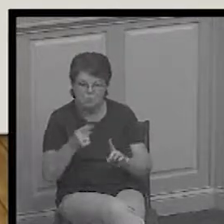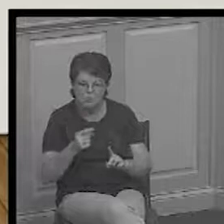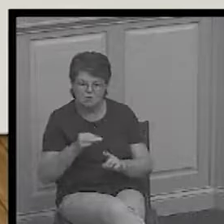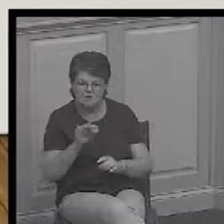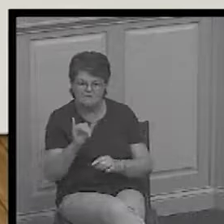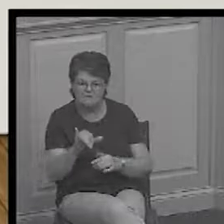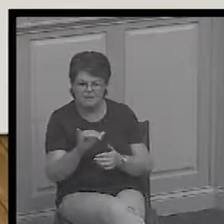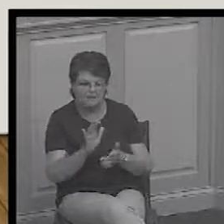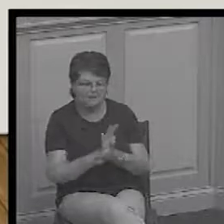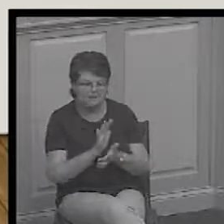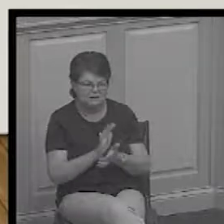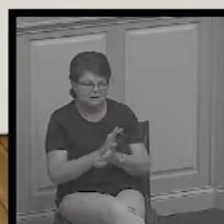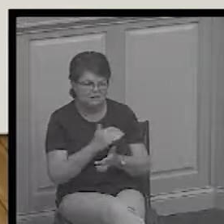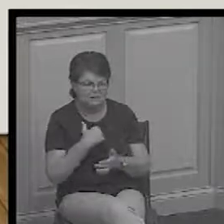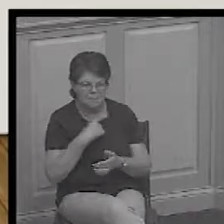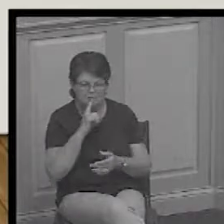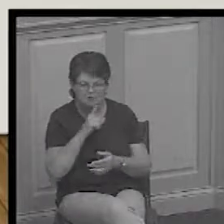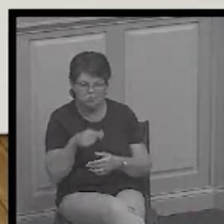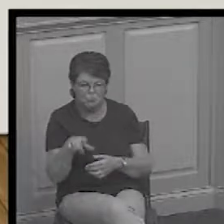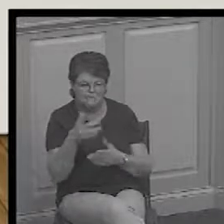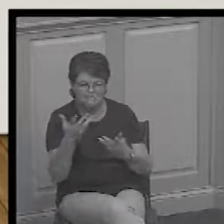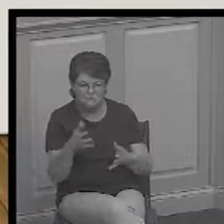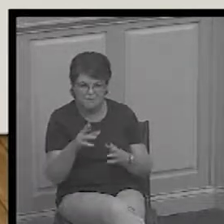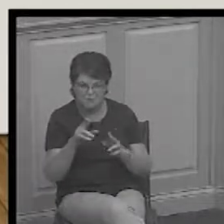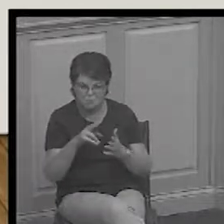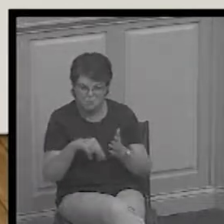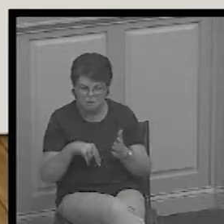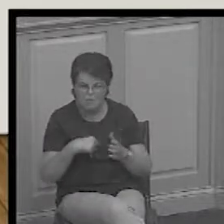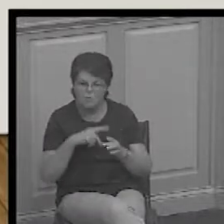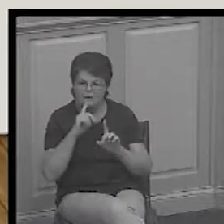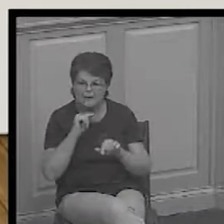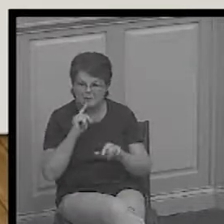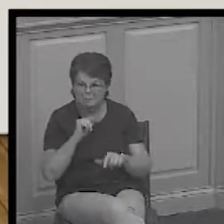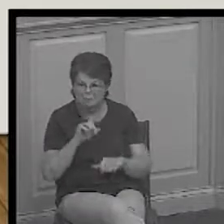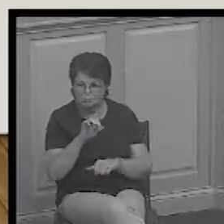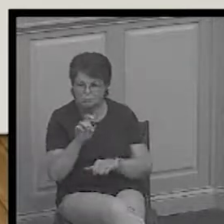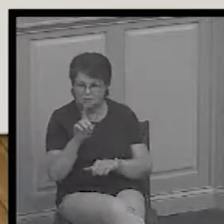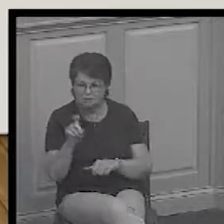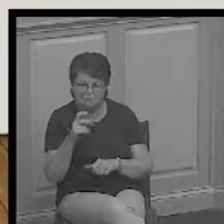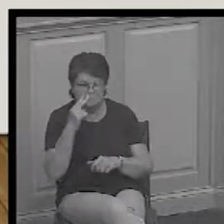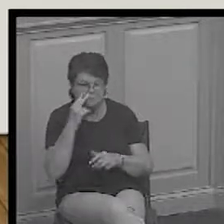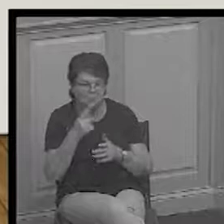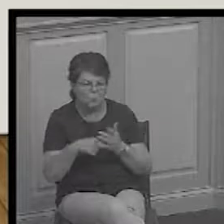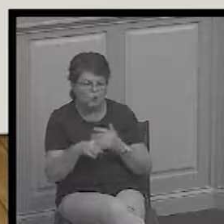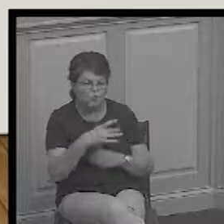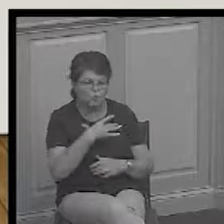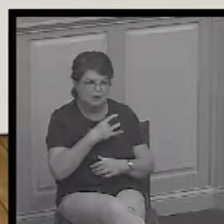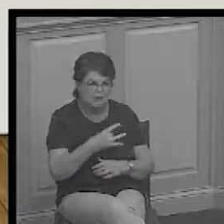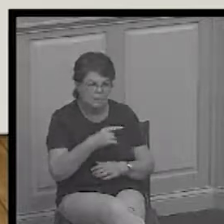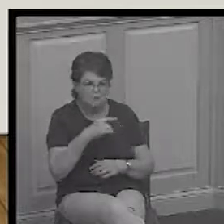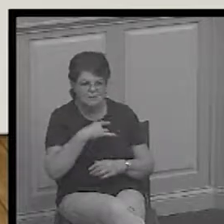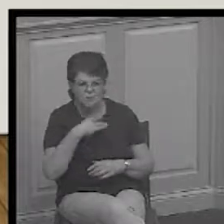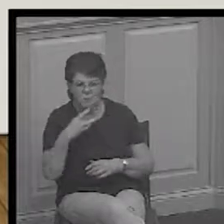you've read it. And then we'll just answer questions and try to see what things you like and don't like about